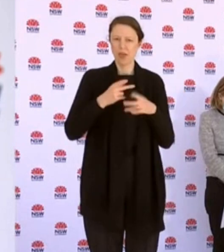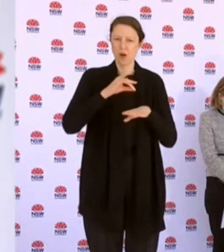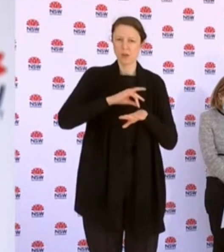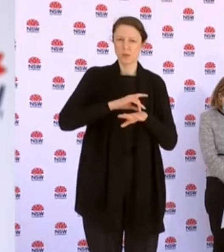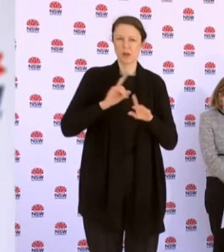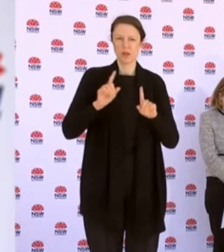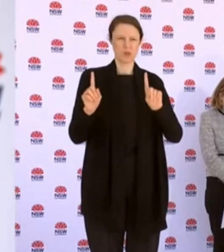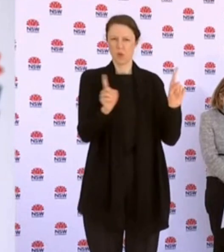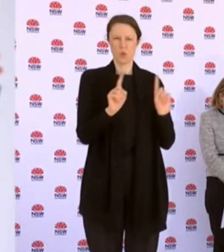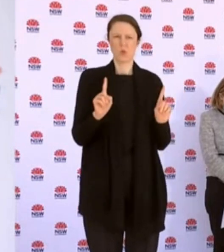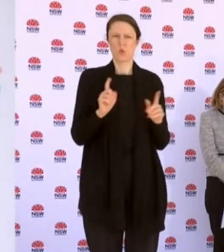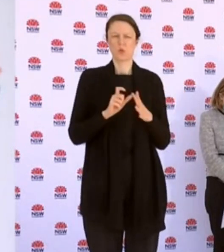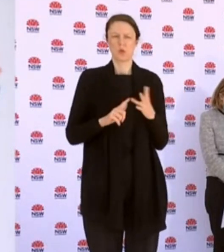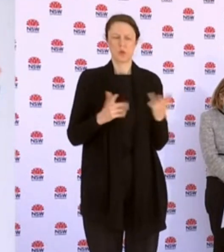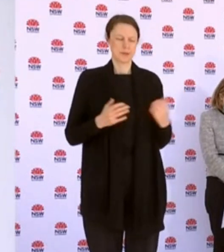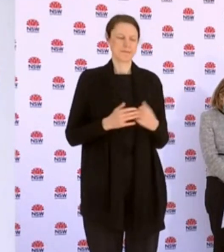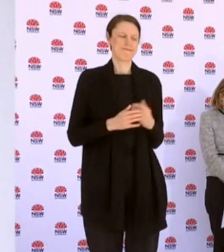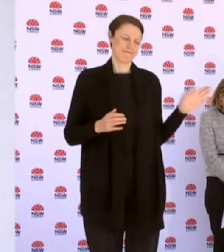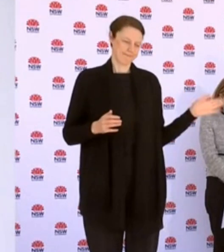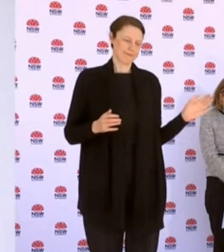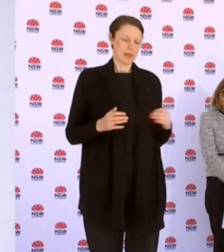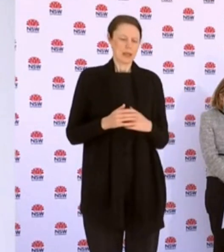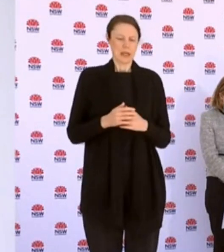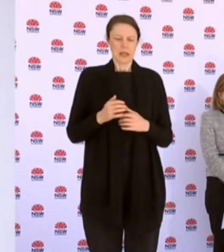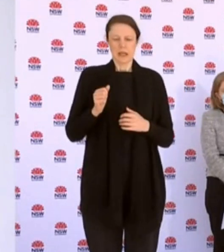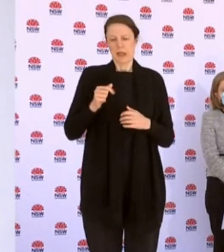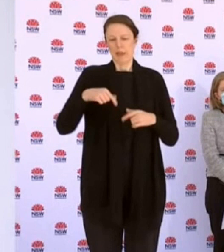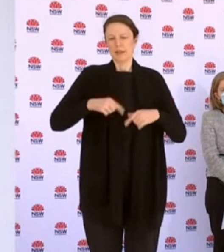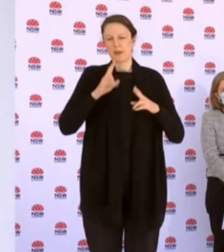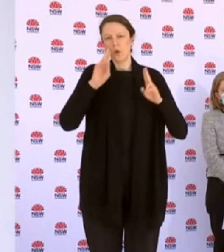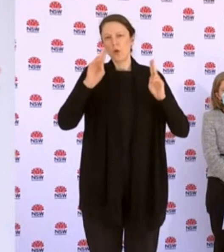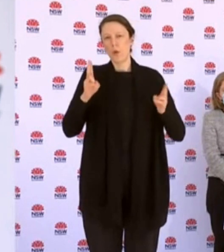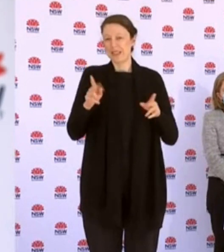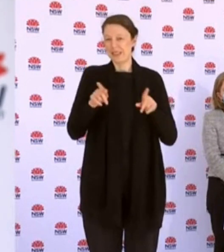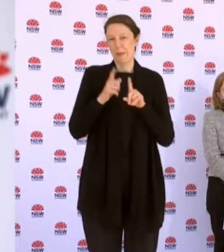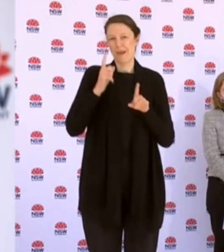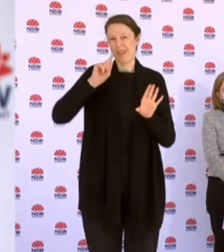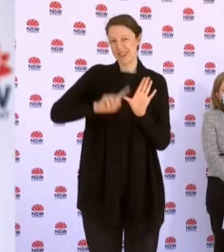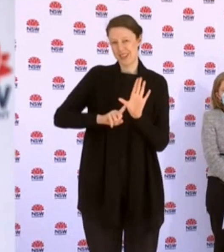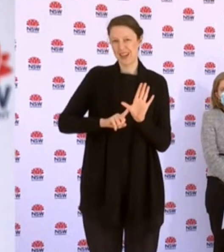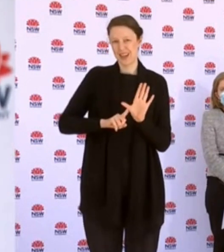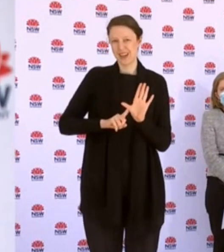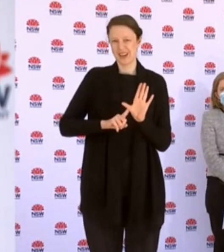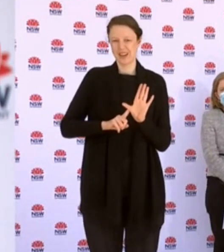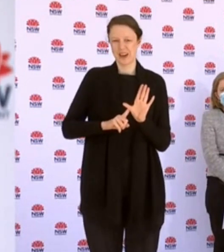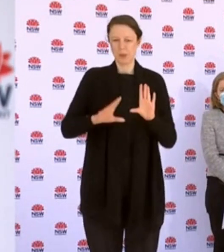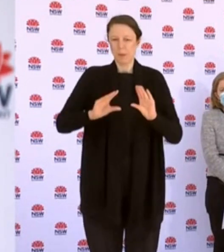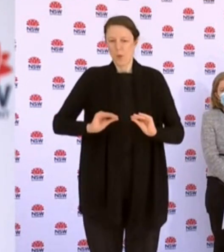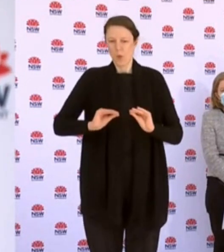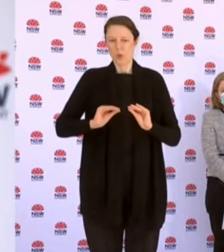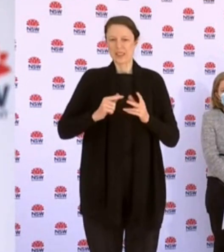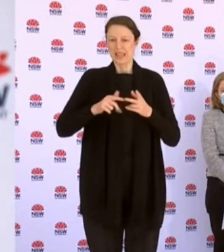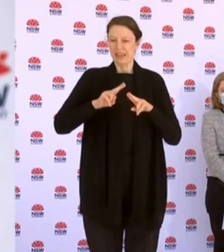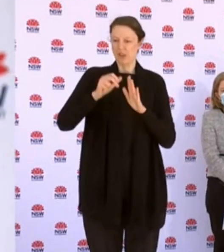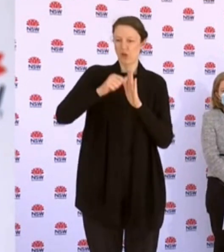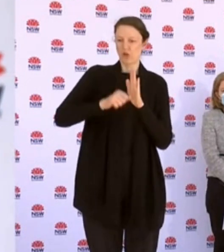all those occurring as soon as we had COVID outbreaks back last year. The staff are really good. They understand what needs to be